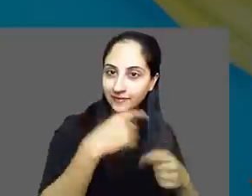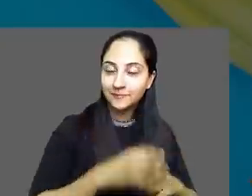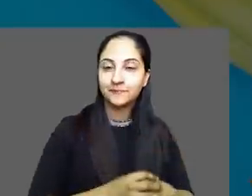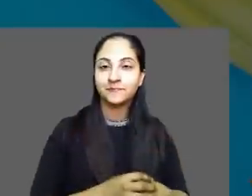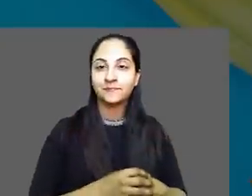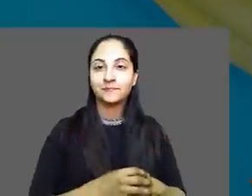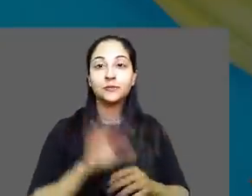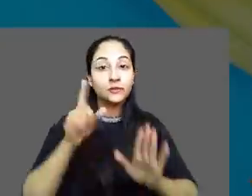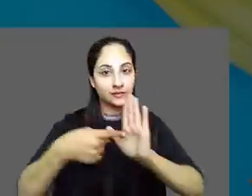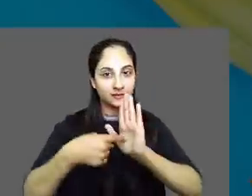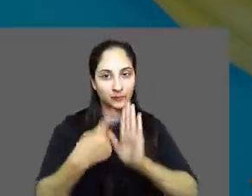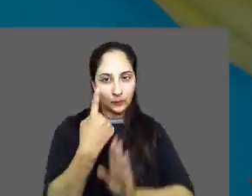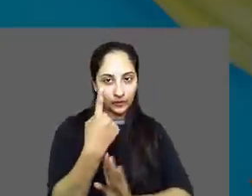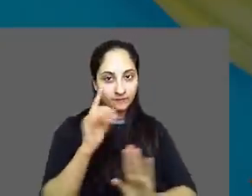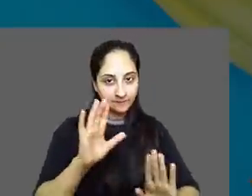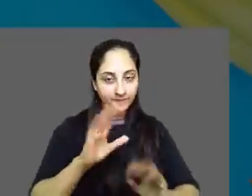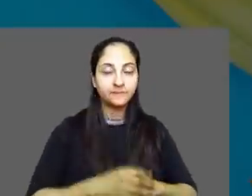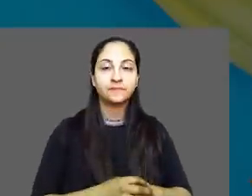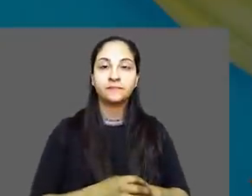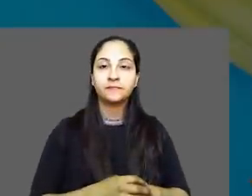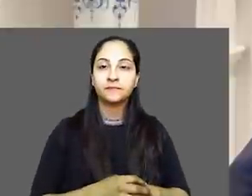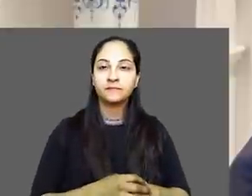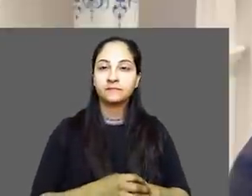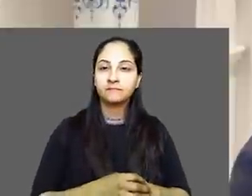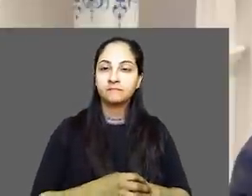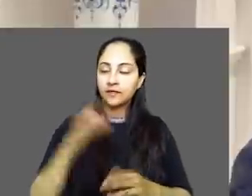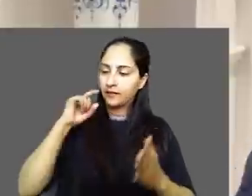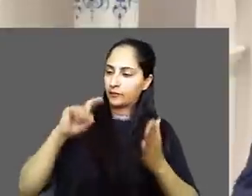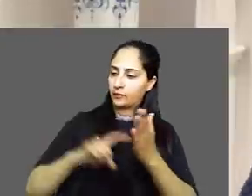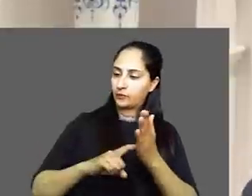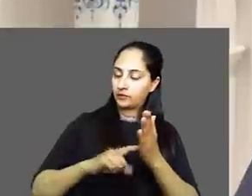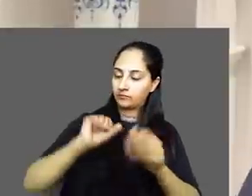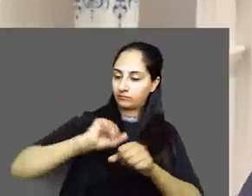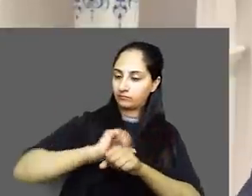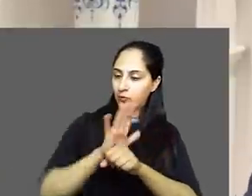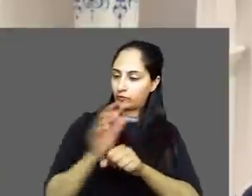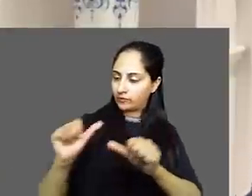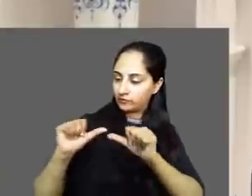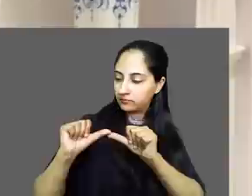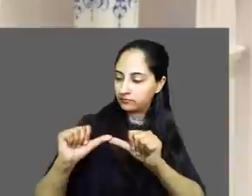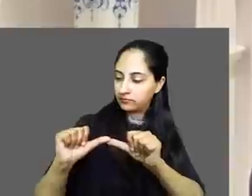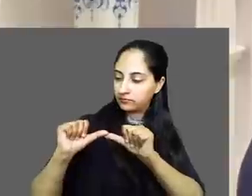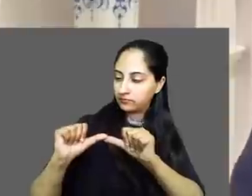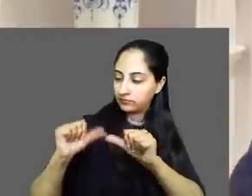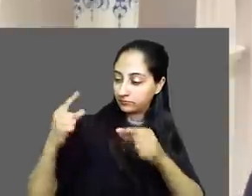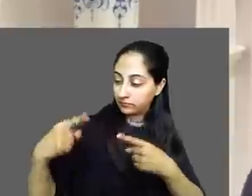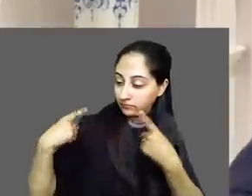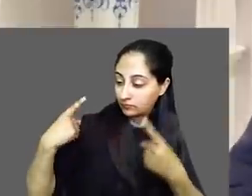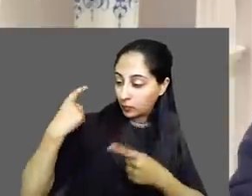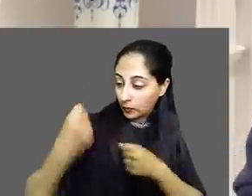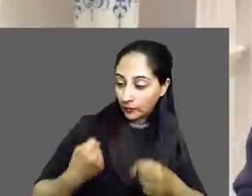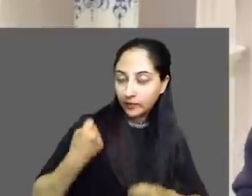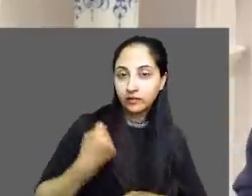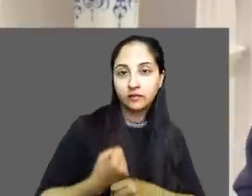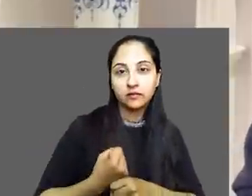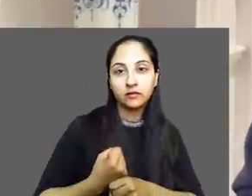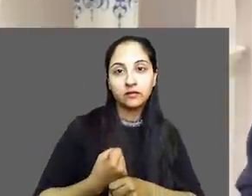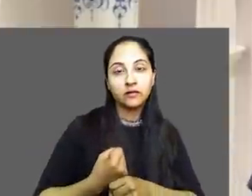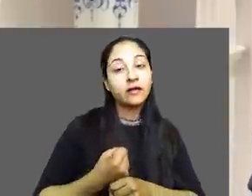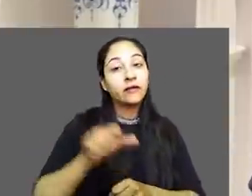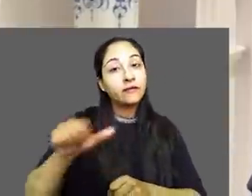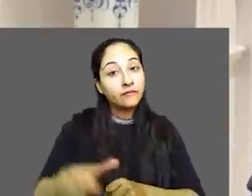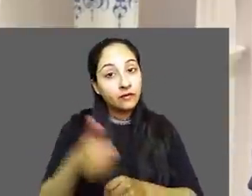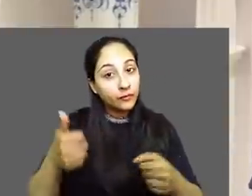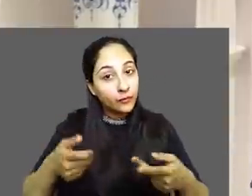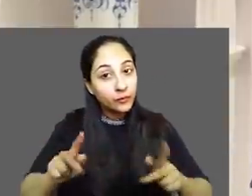just embrace the technologies that are available and embrace the efficiencies that come with it, I'm beginning to realize that, you